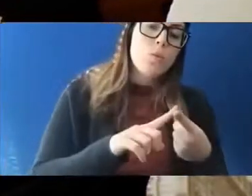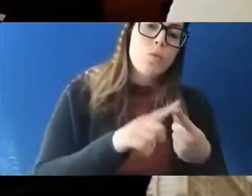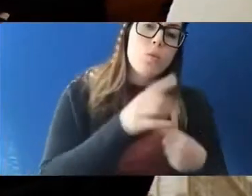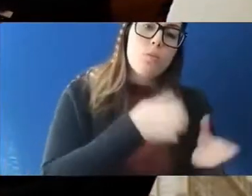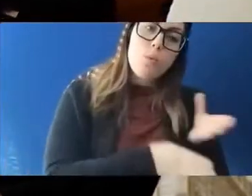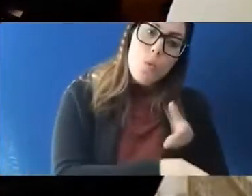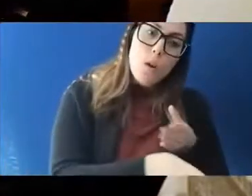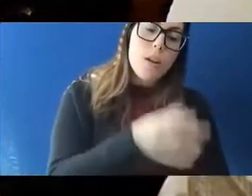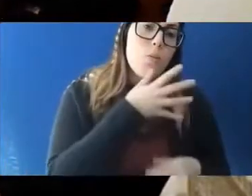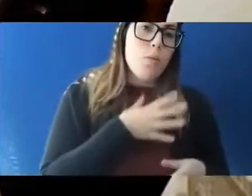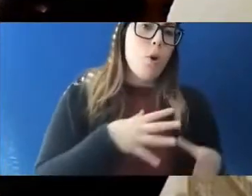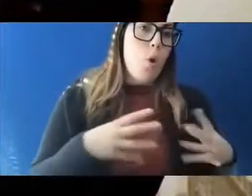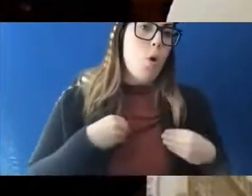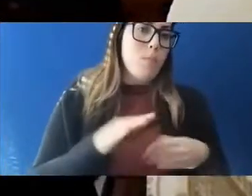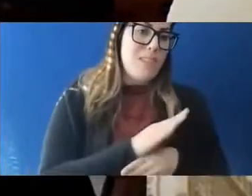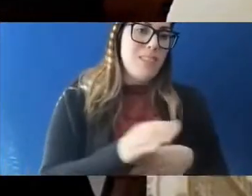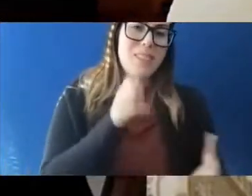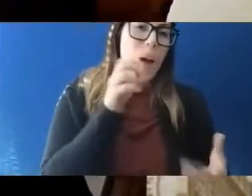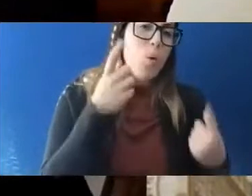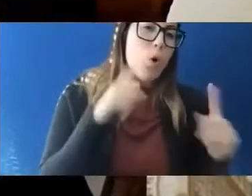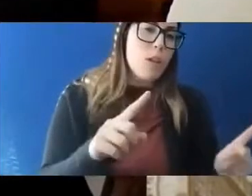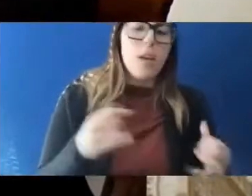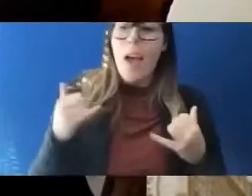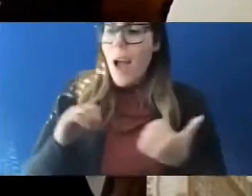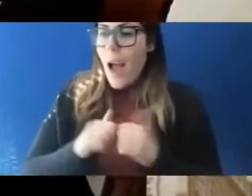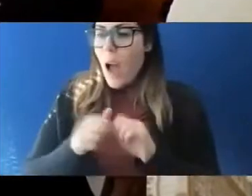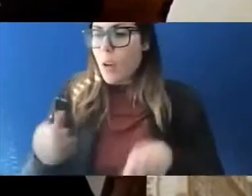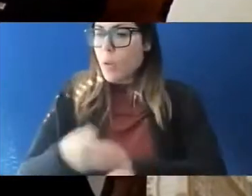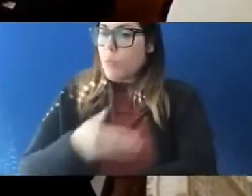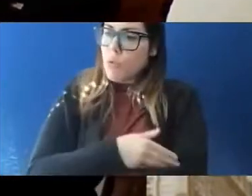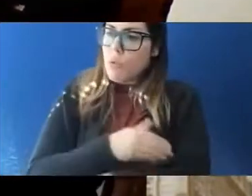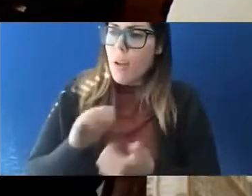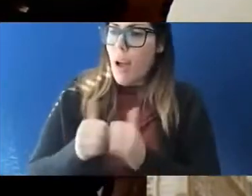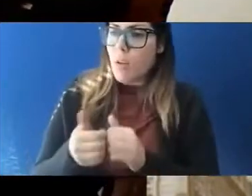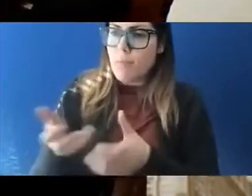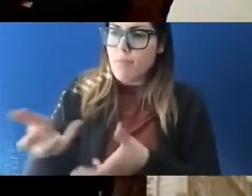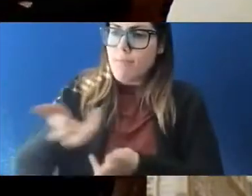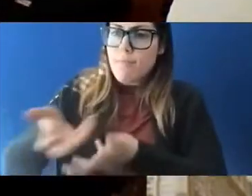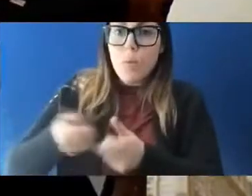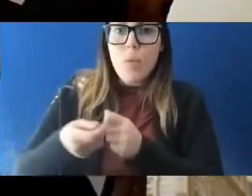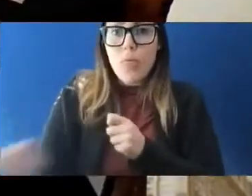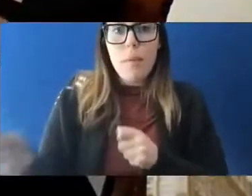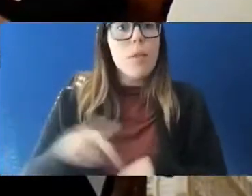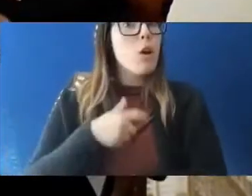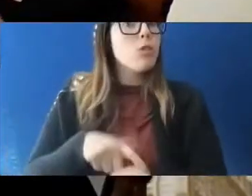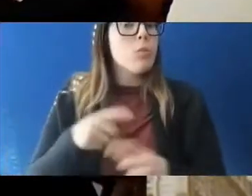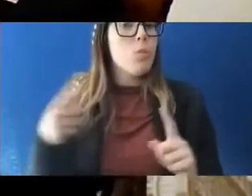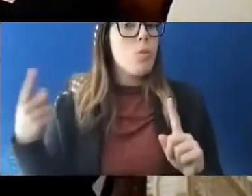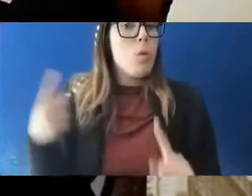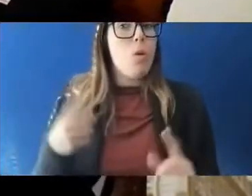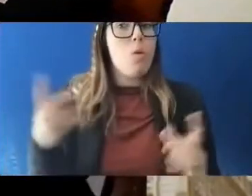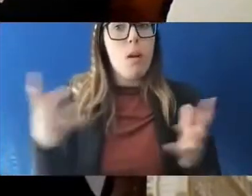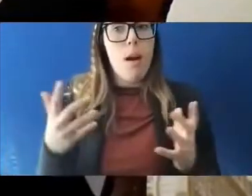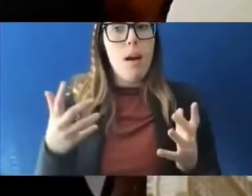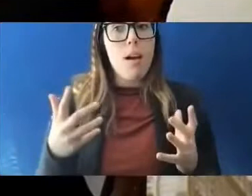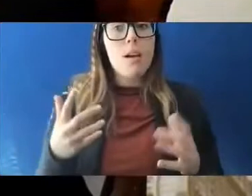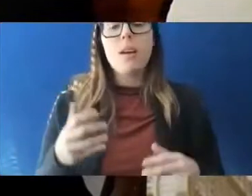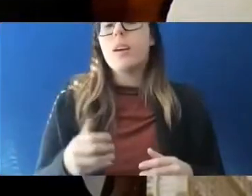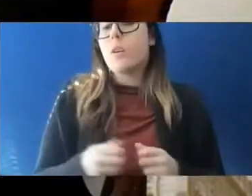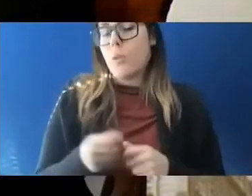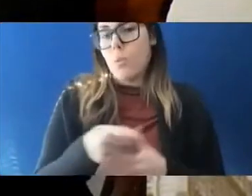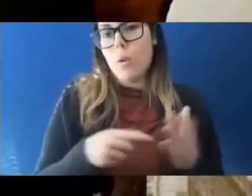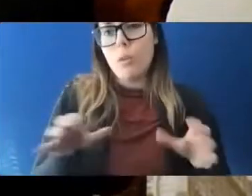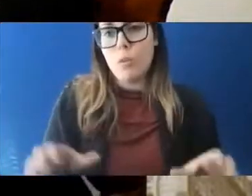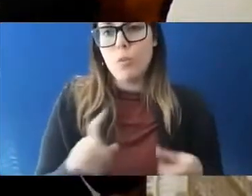not worked, and so let's do a better job of engaging them. And the long-term goal there was that through what we did to